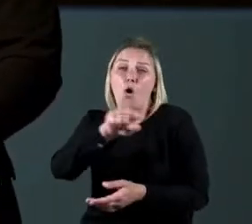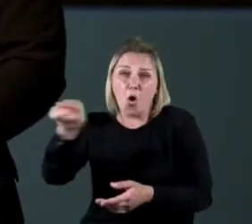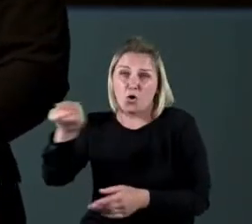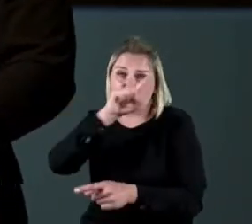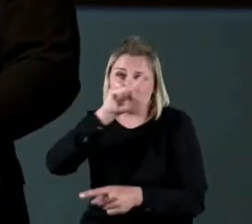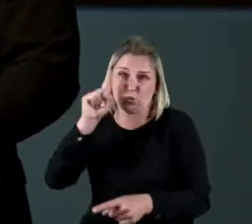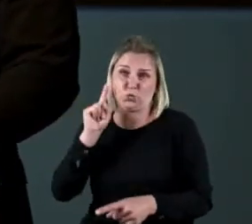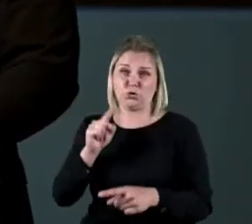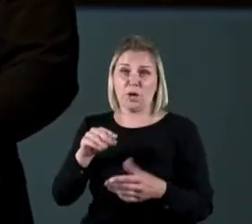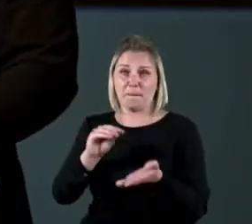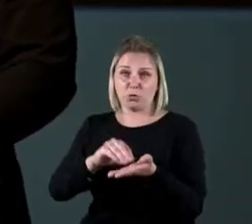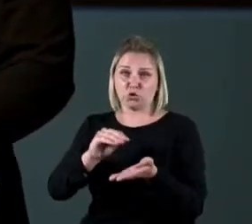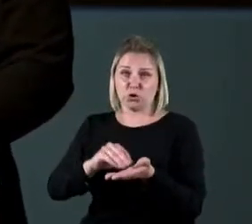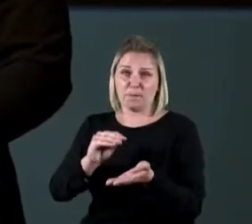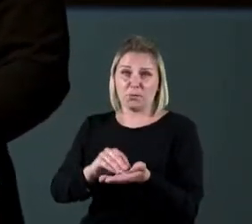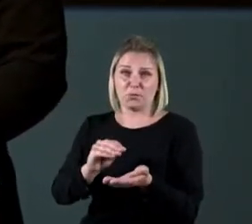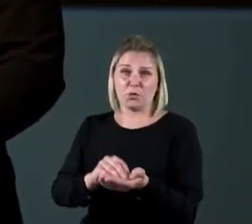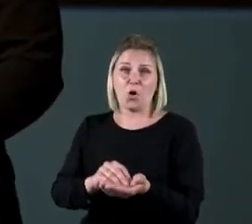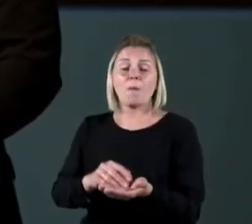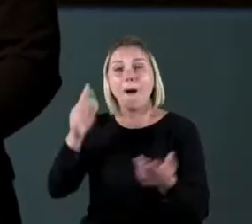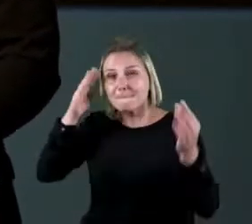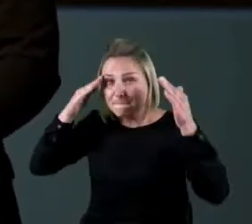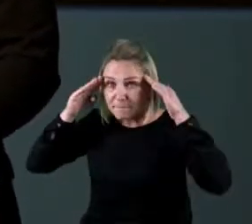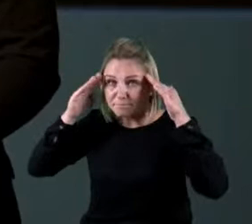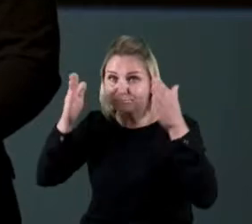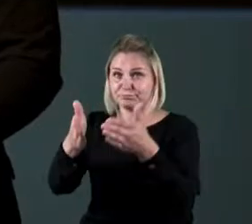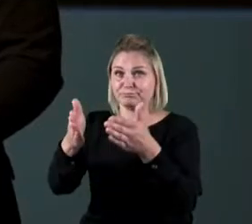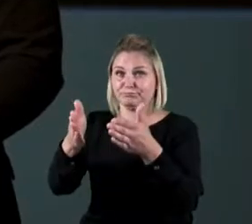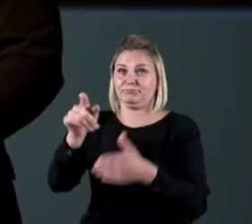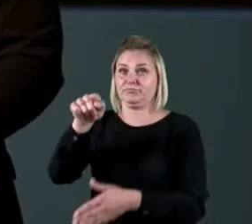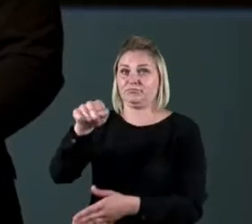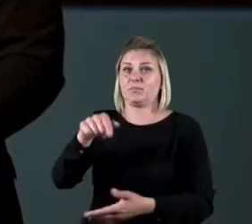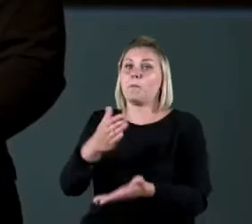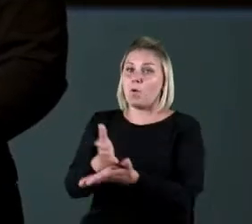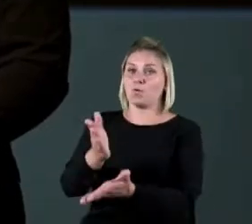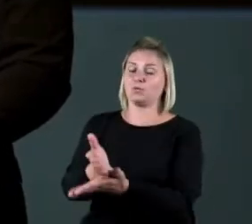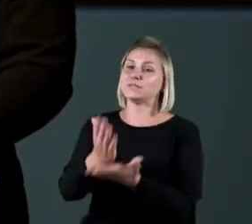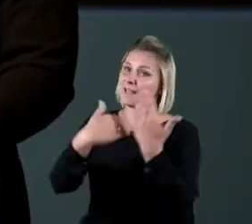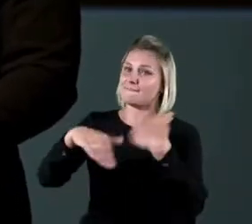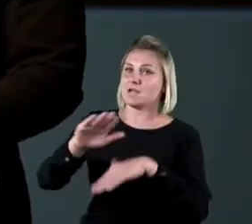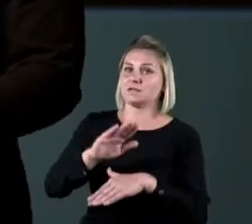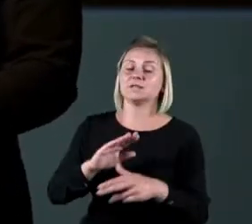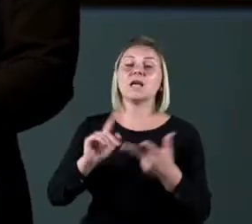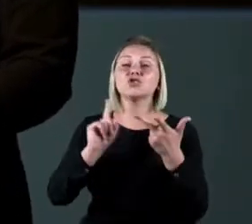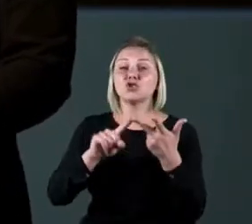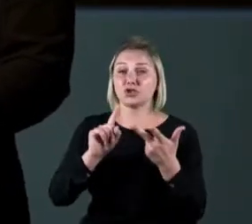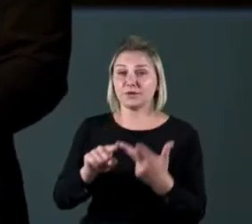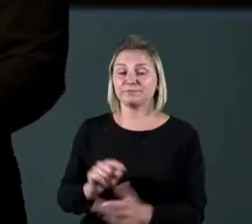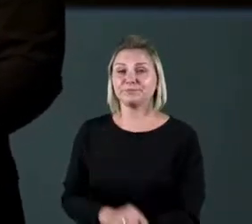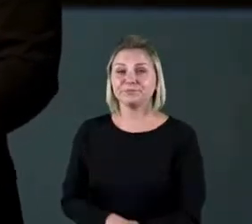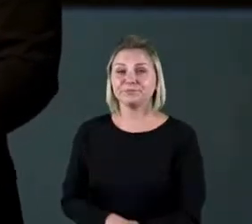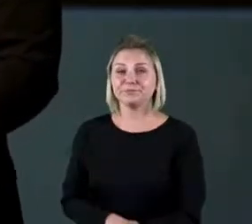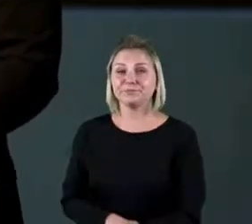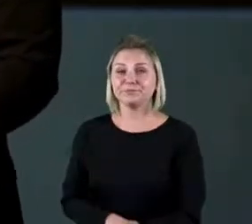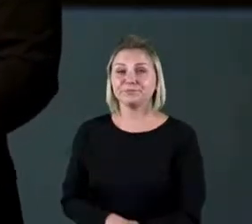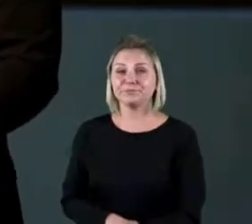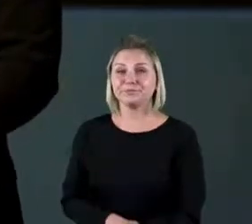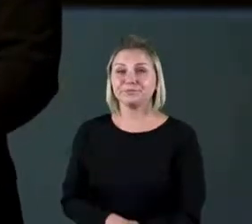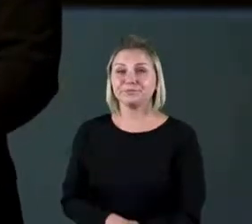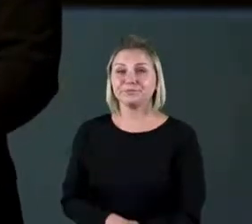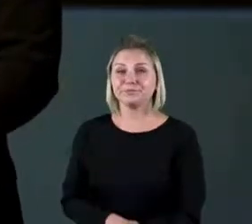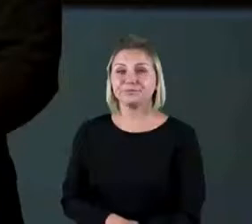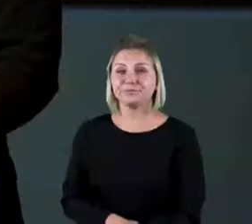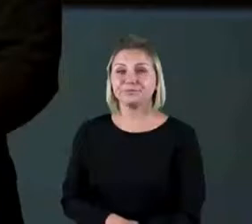specific needs and vulnerabilities. 3, resilient urban future demands addressing all